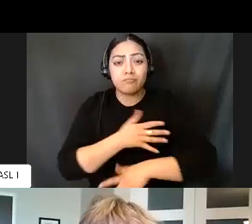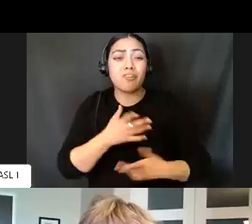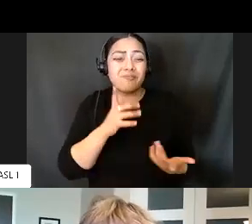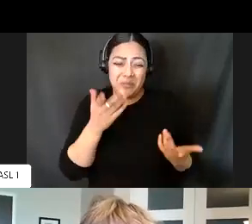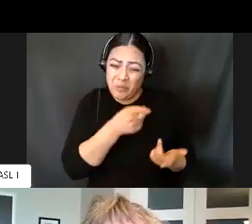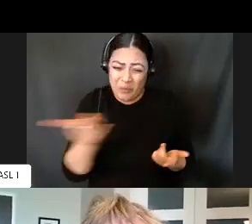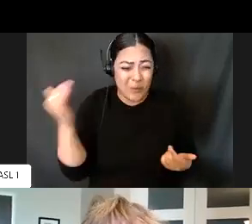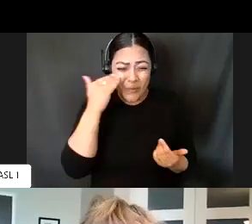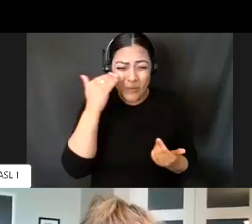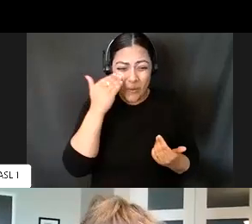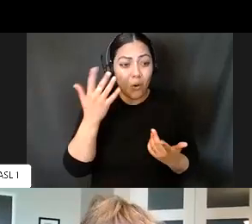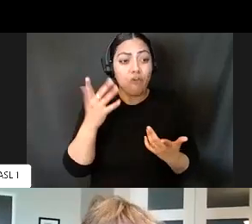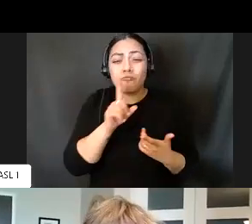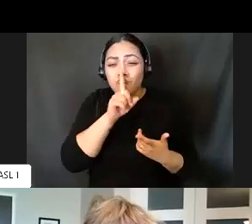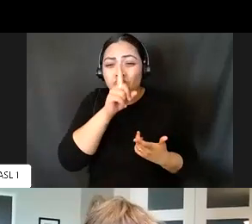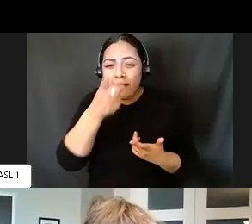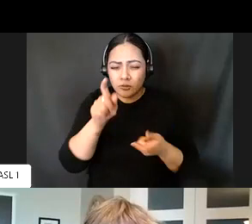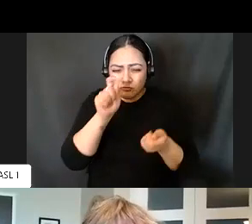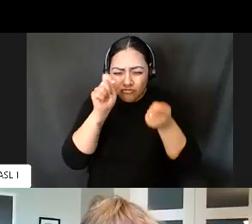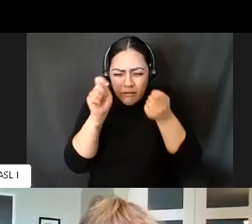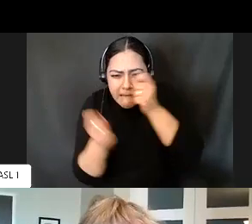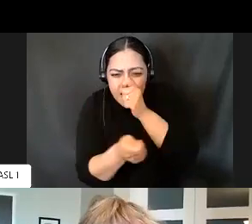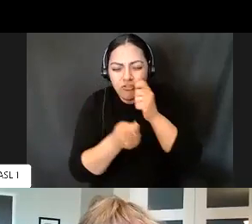in communities, between people.